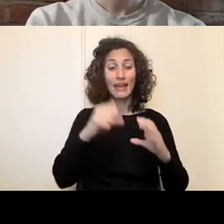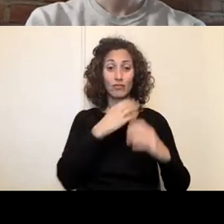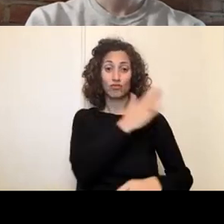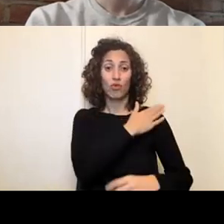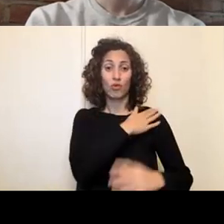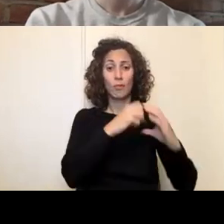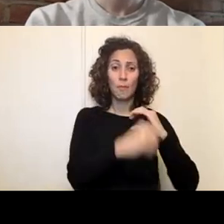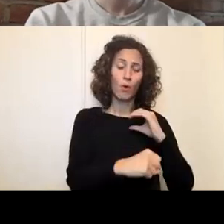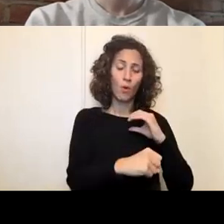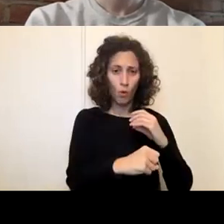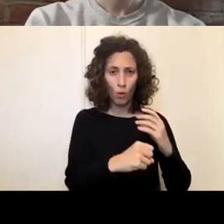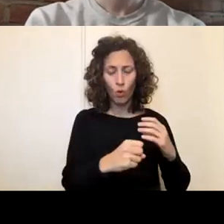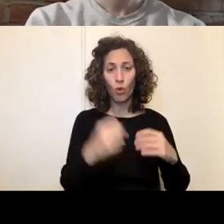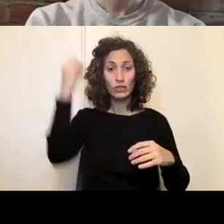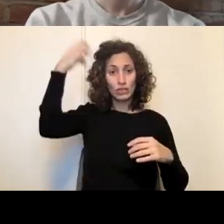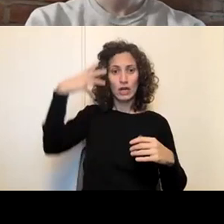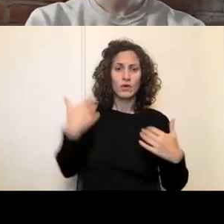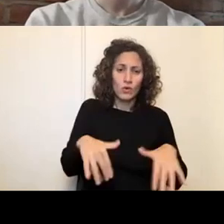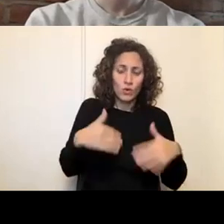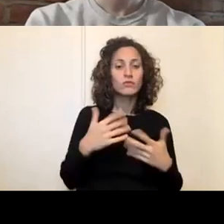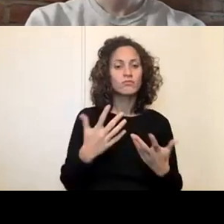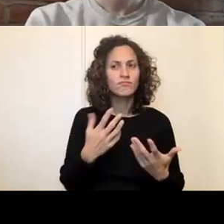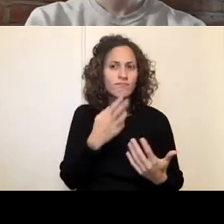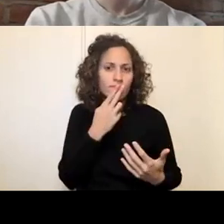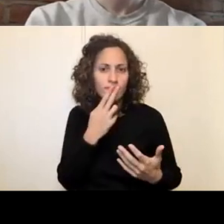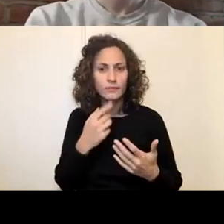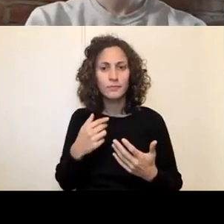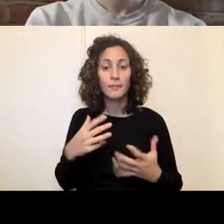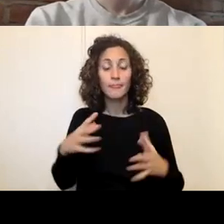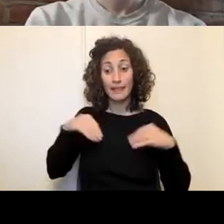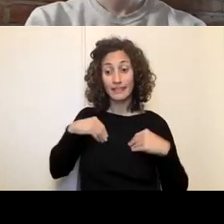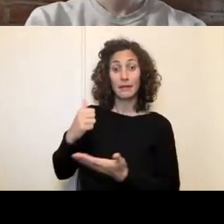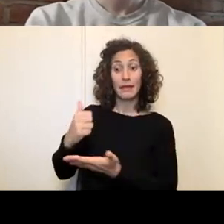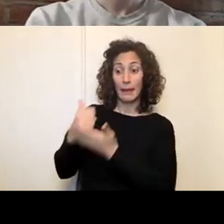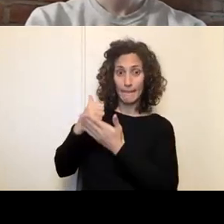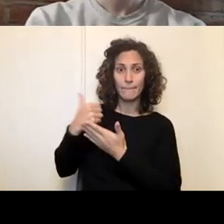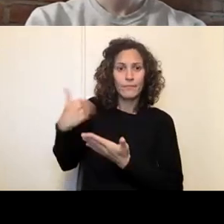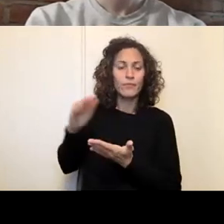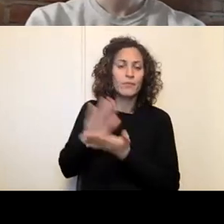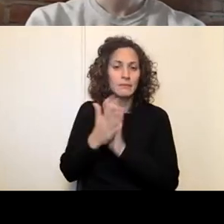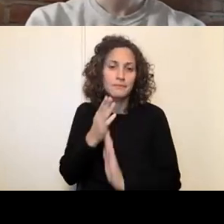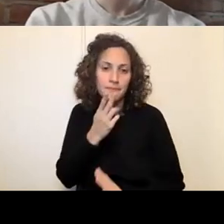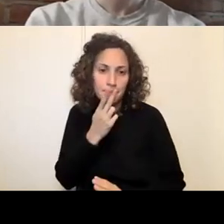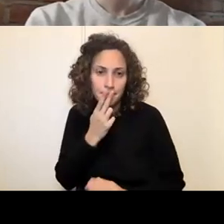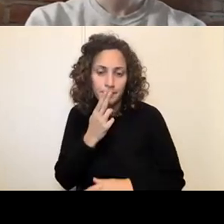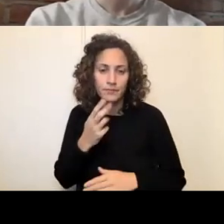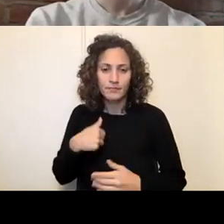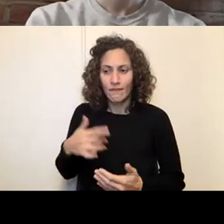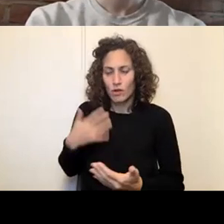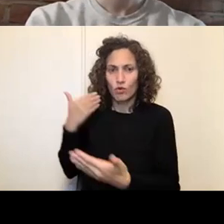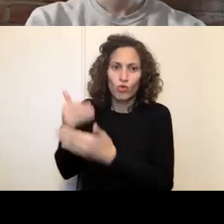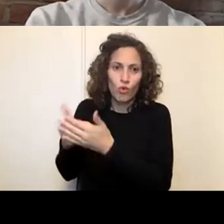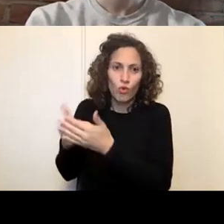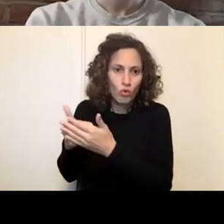for each other. In general, accepting help is a very intimate thing, and it makes me feel really close to my